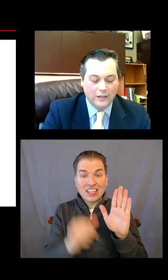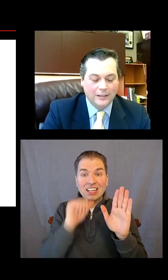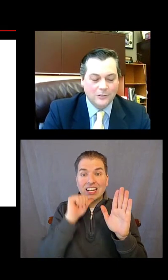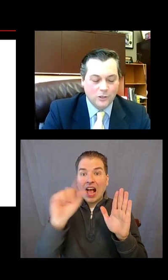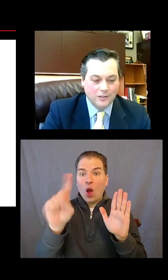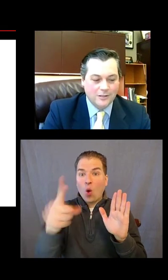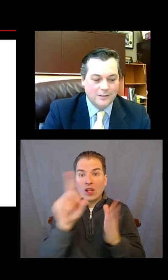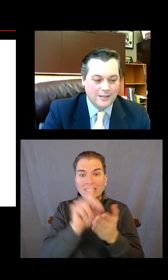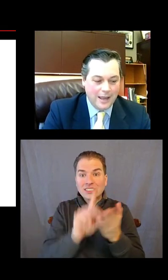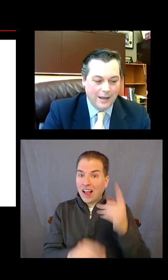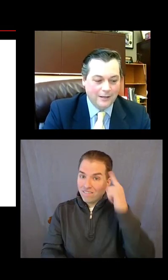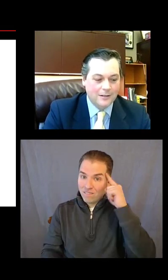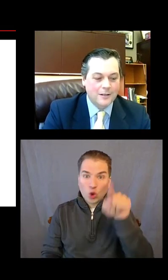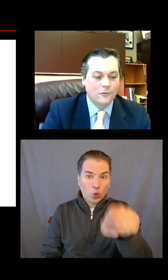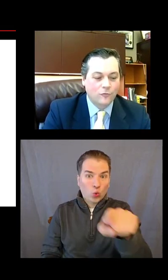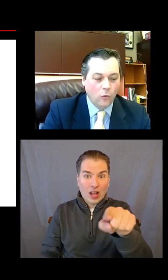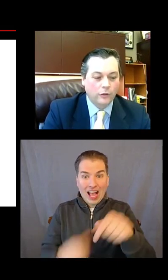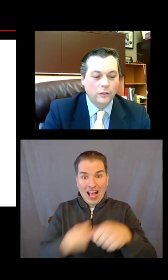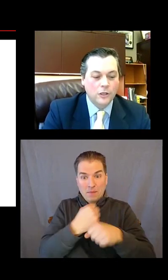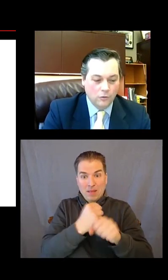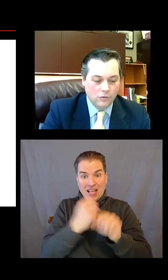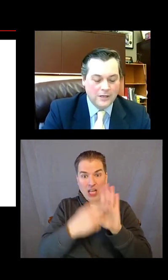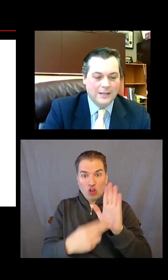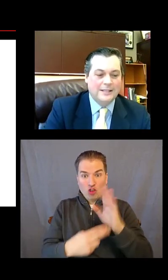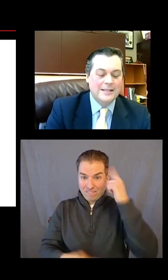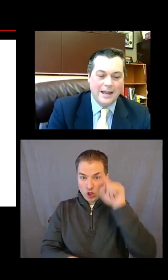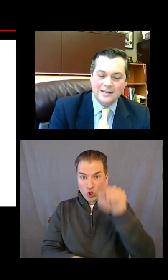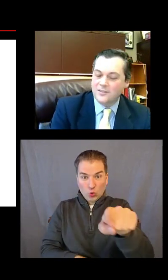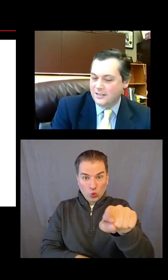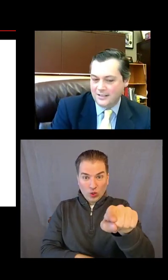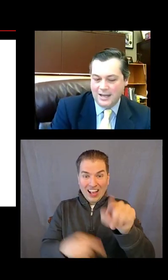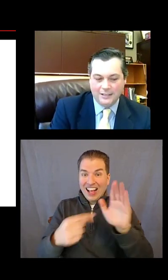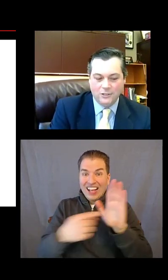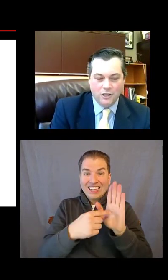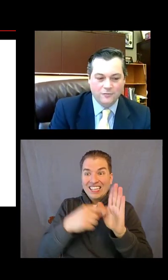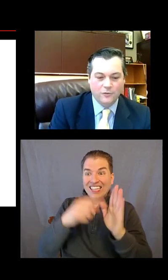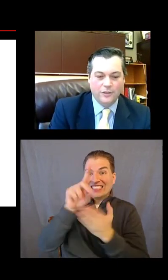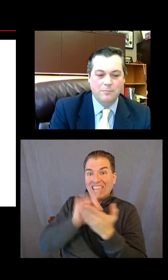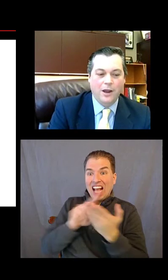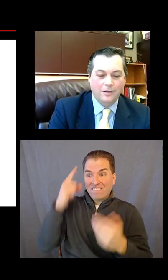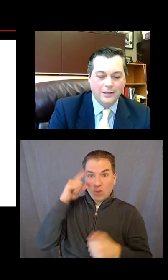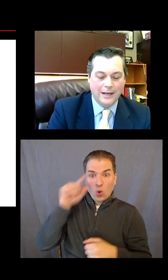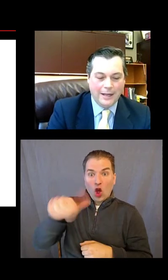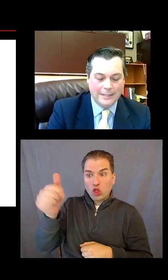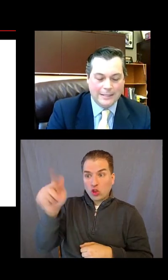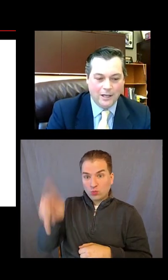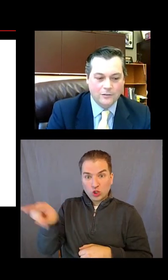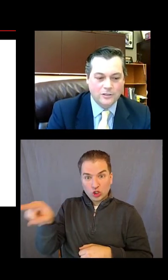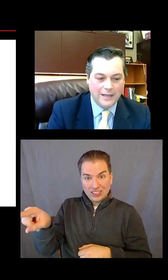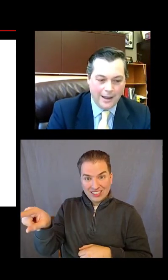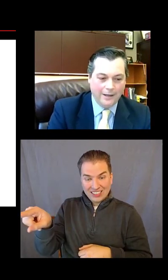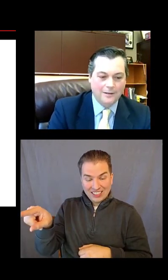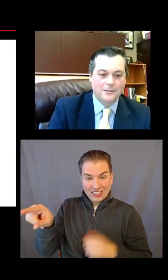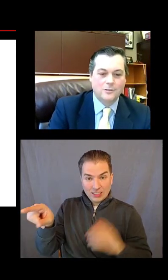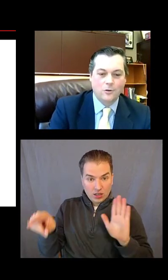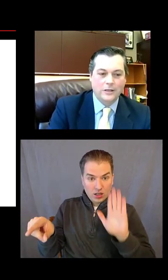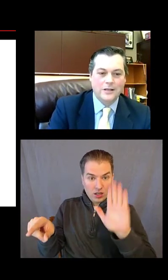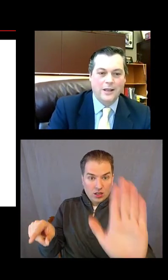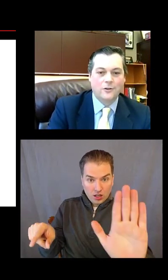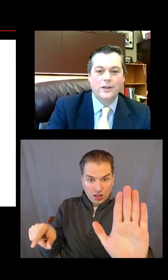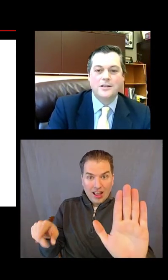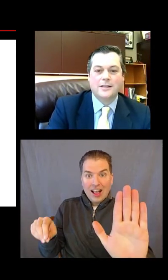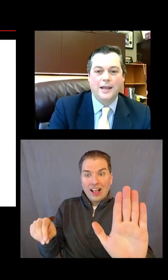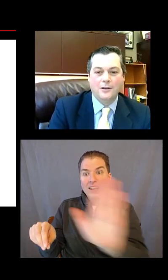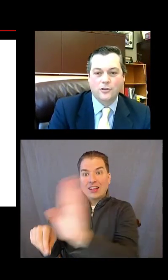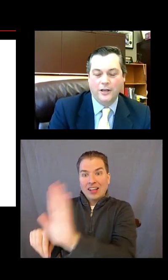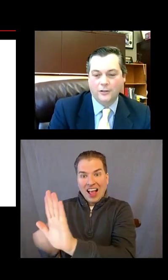not really just designed for you. It's not even designed just for the party on the other side that's going to